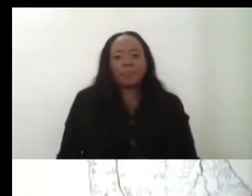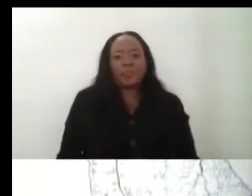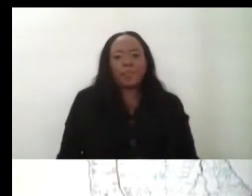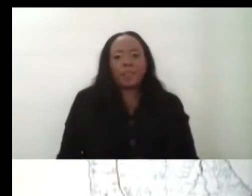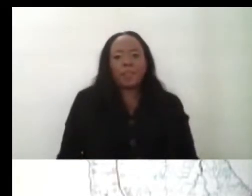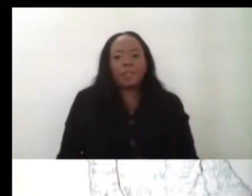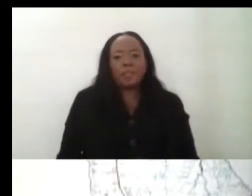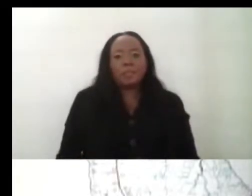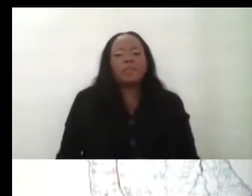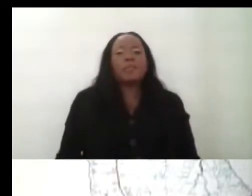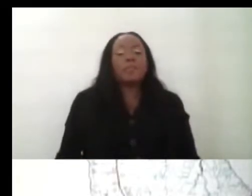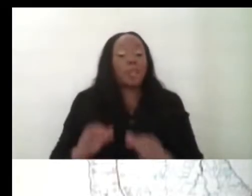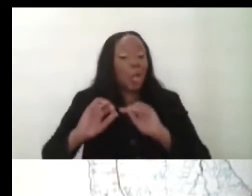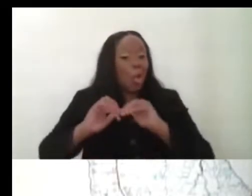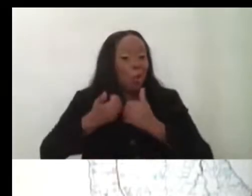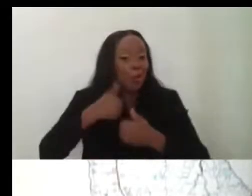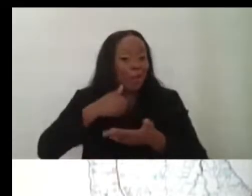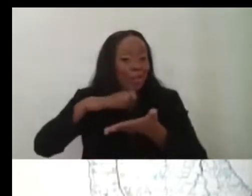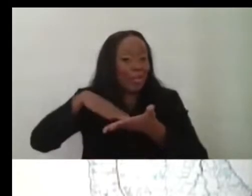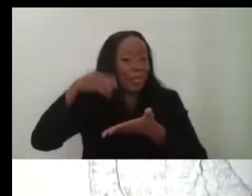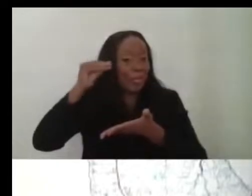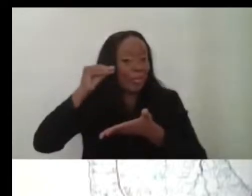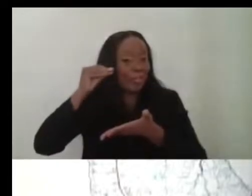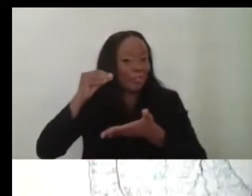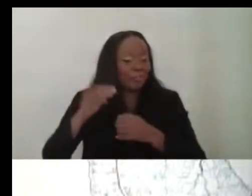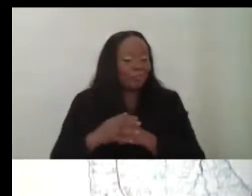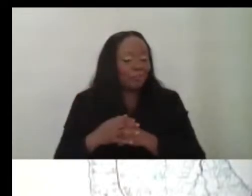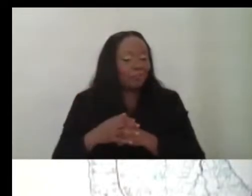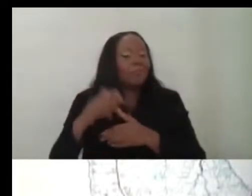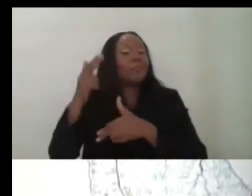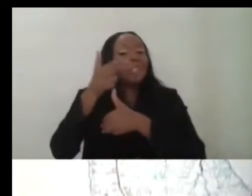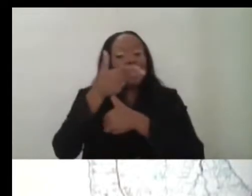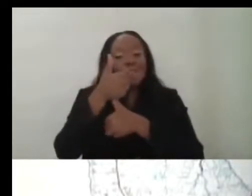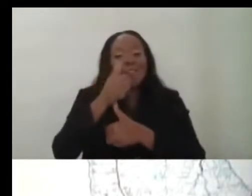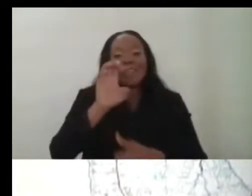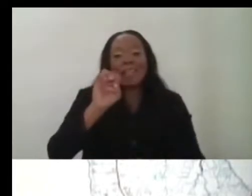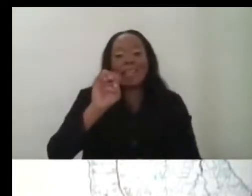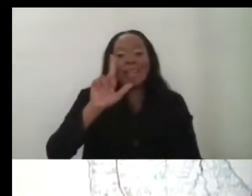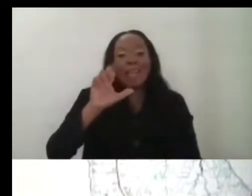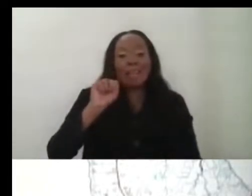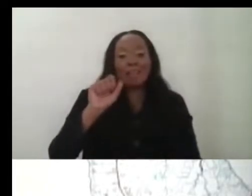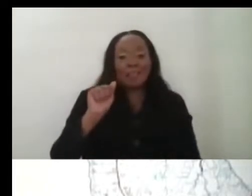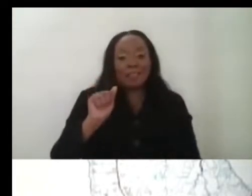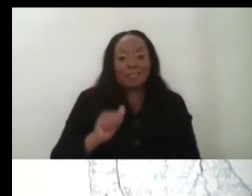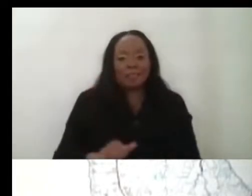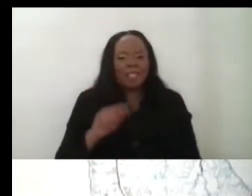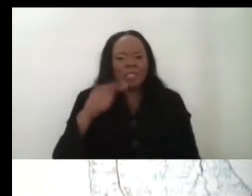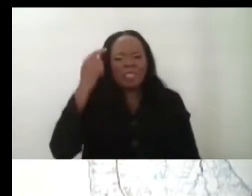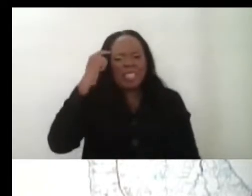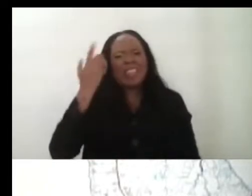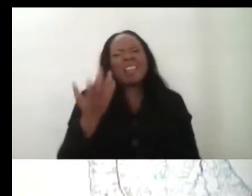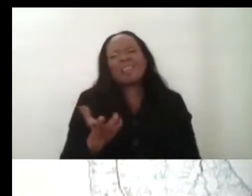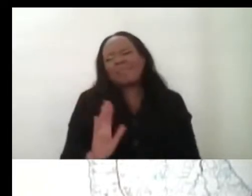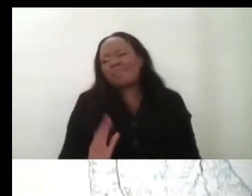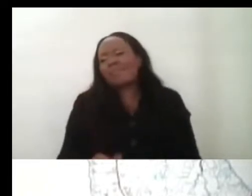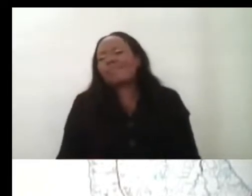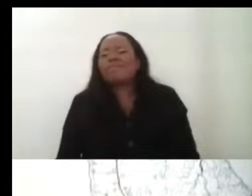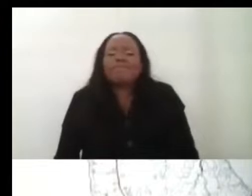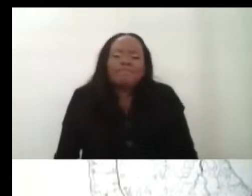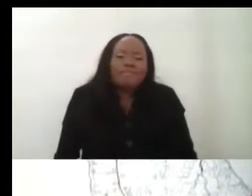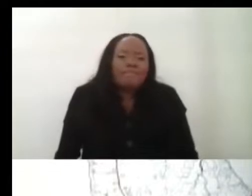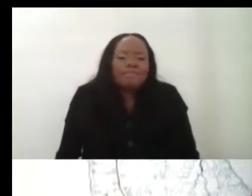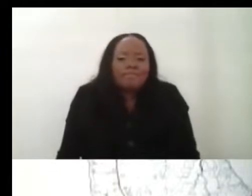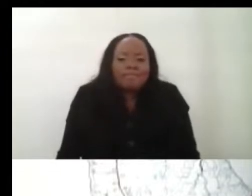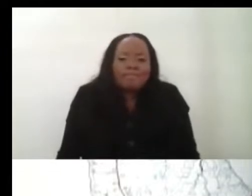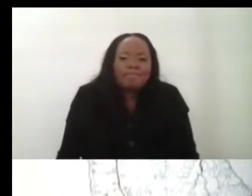Elsa. And you may think to yourself that I don't want